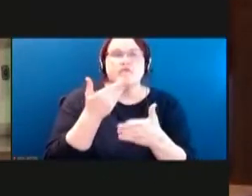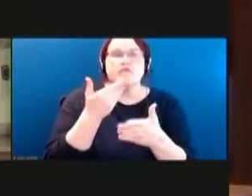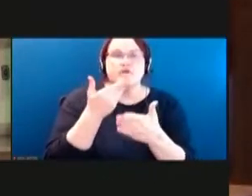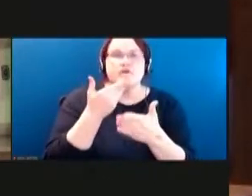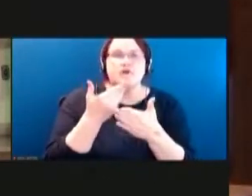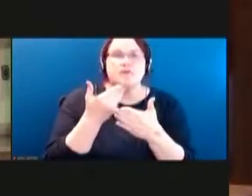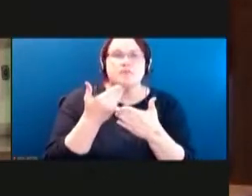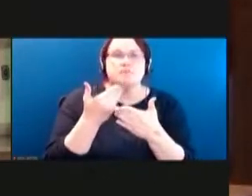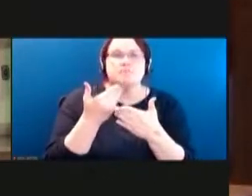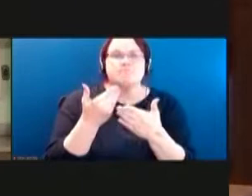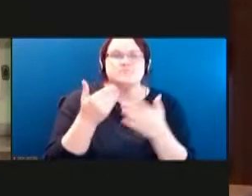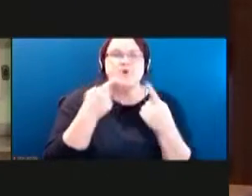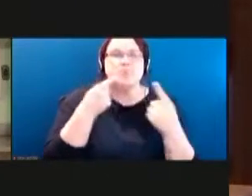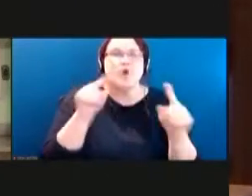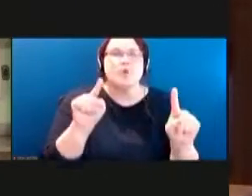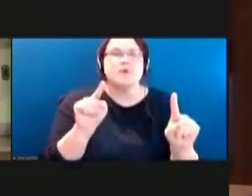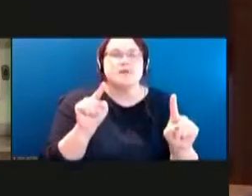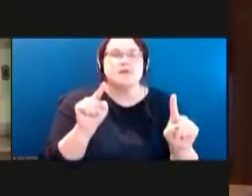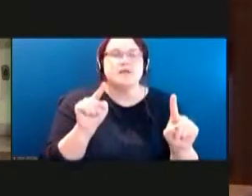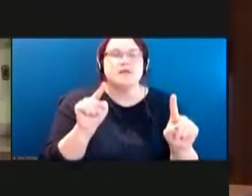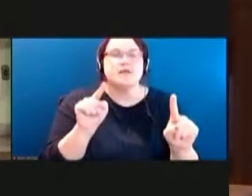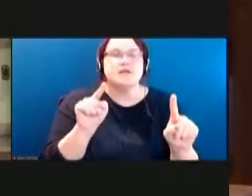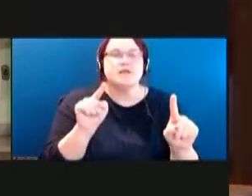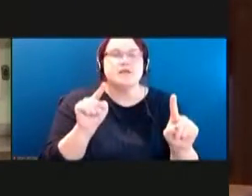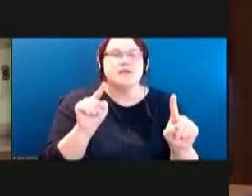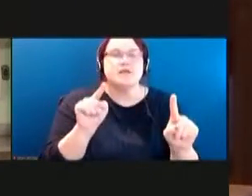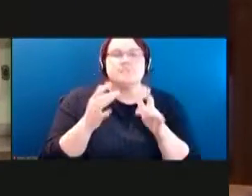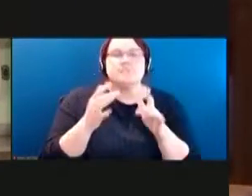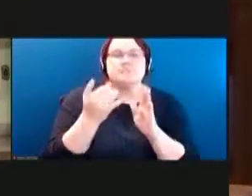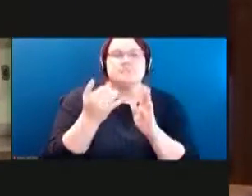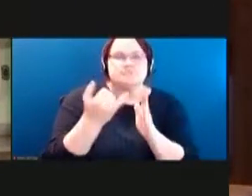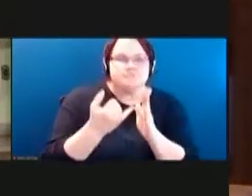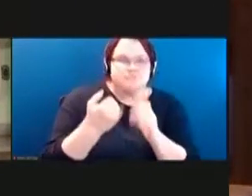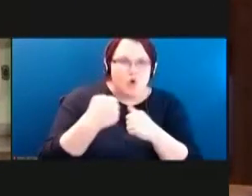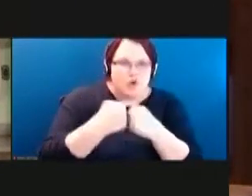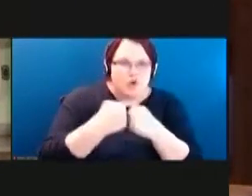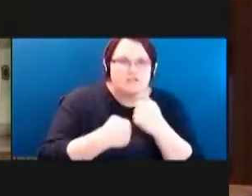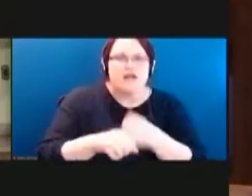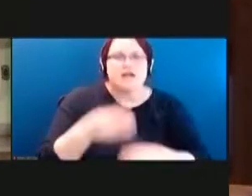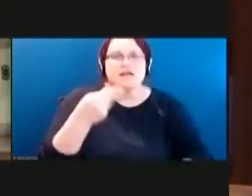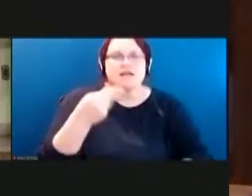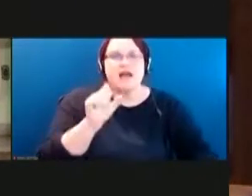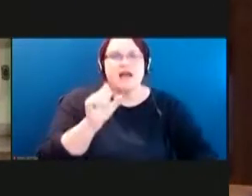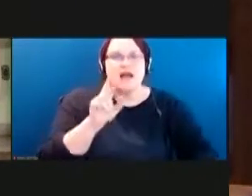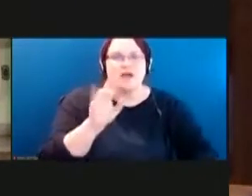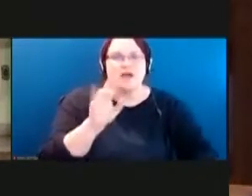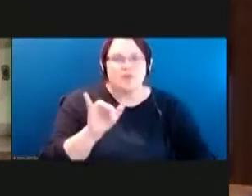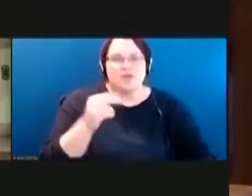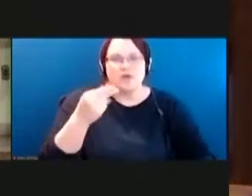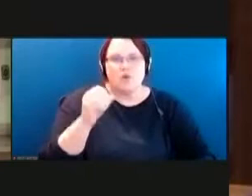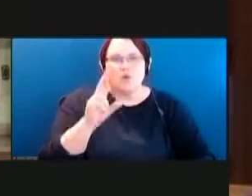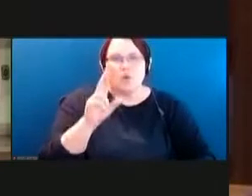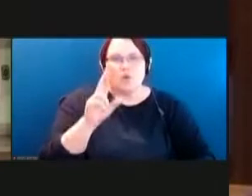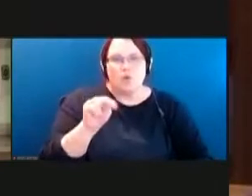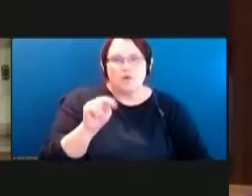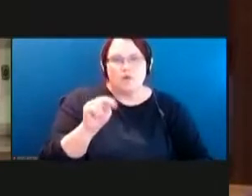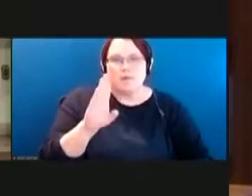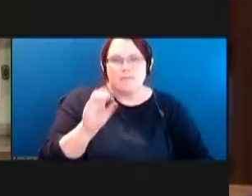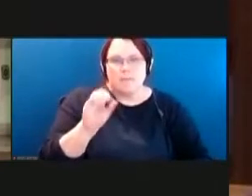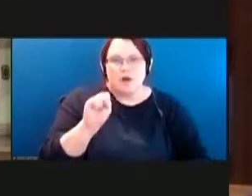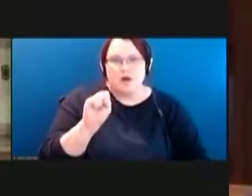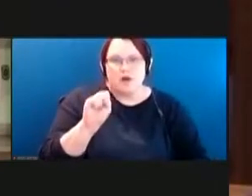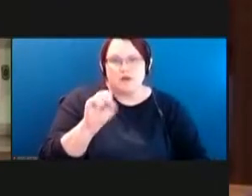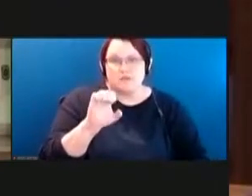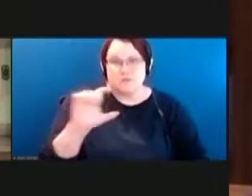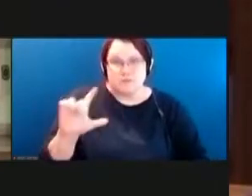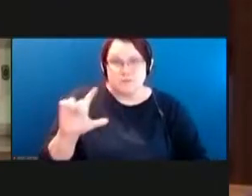engineer, and that would be Henry Hornbostel. He, as I said earlier, was